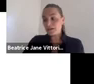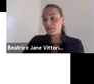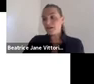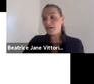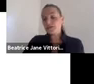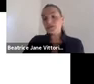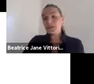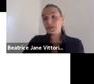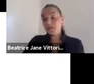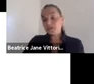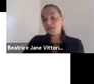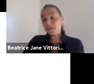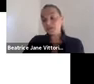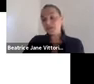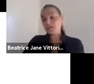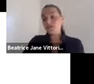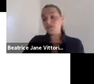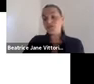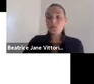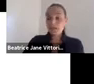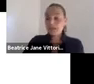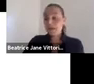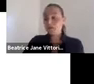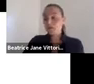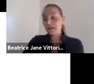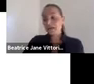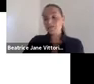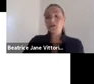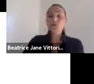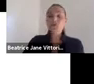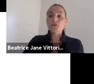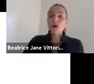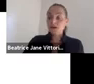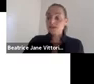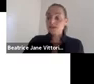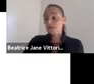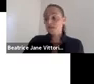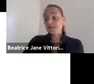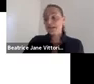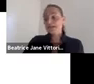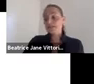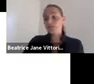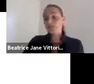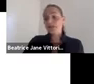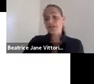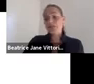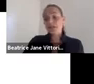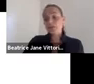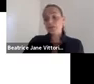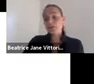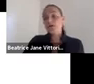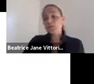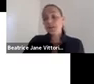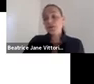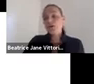each one of them through the 100 languages, not just reading and writing, but also art, music, dance, movement, and